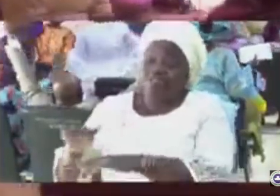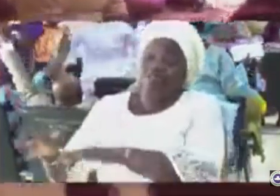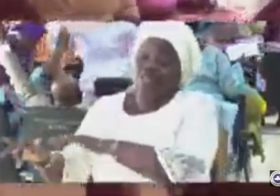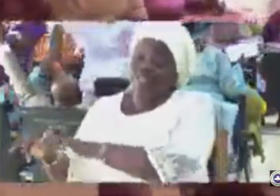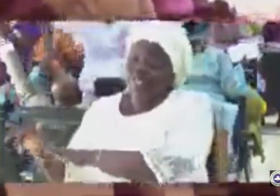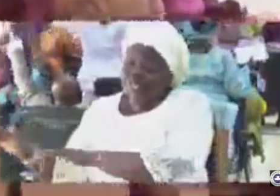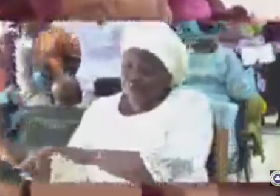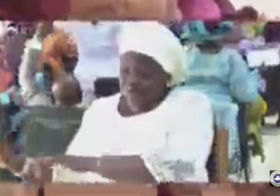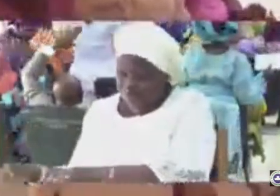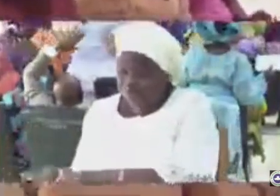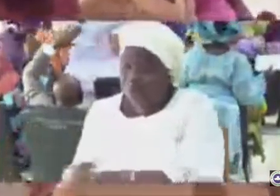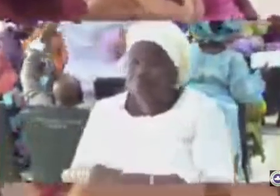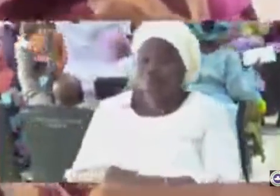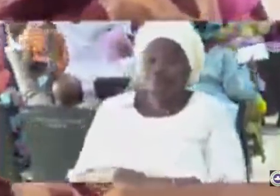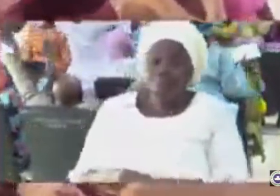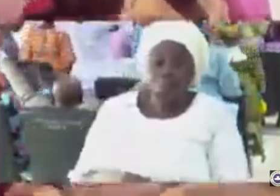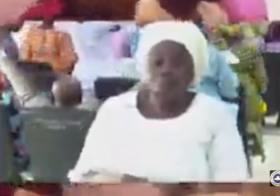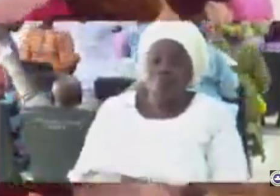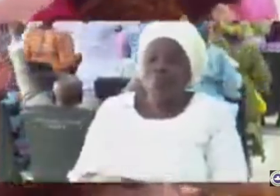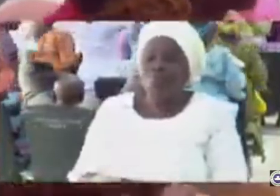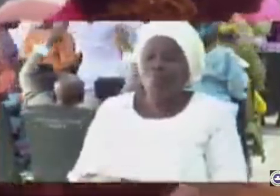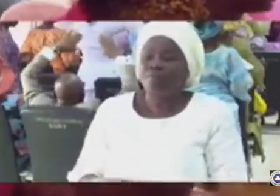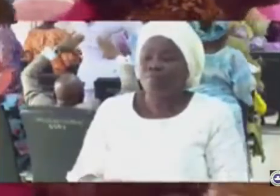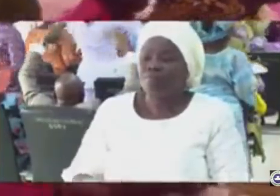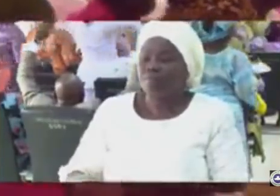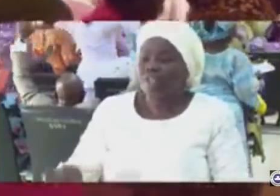Moria Nuga,